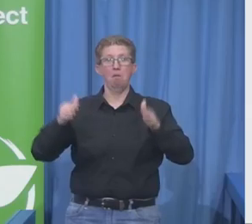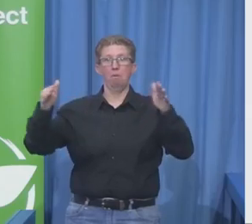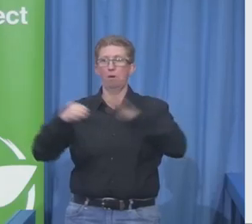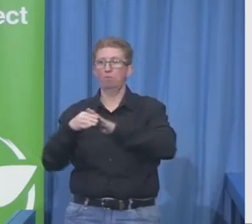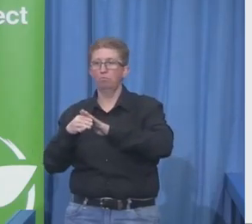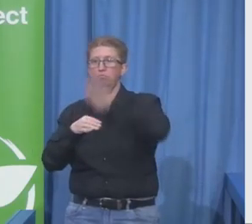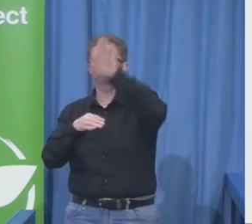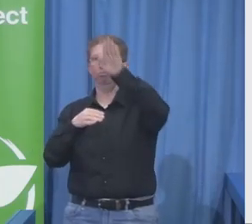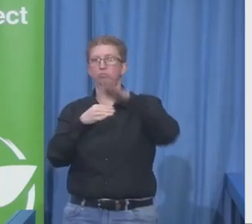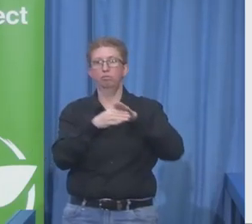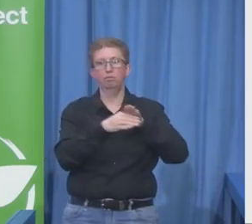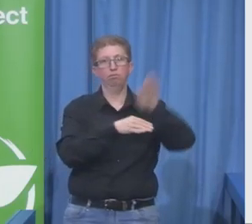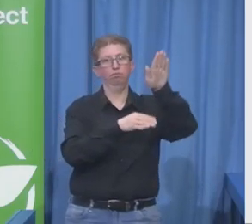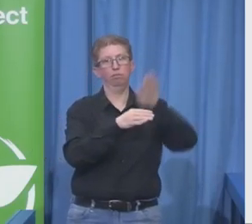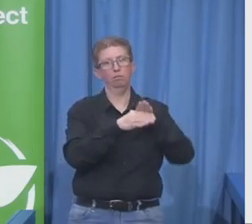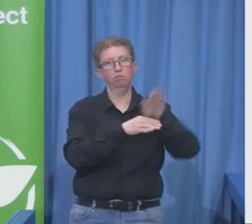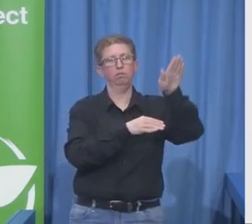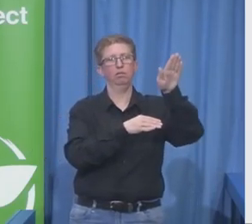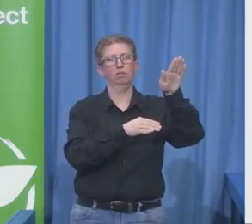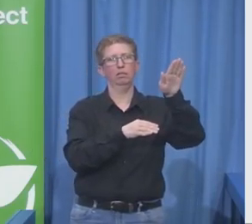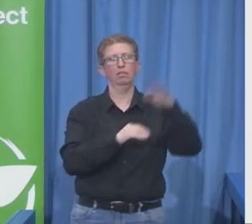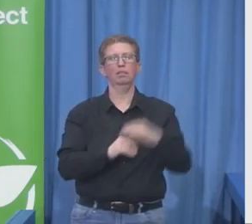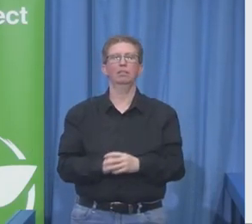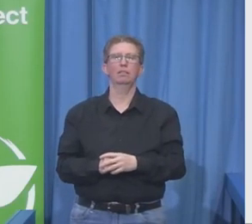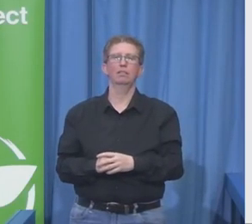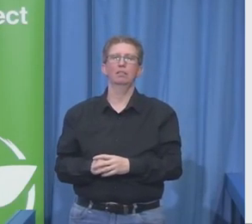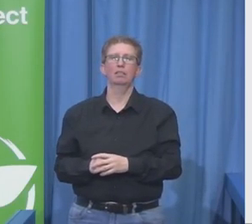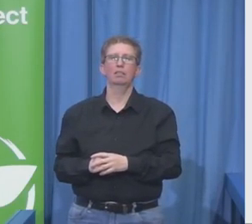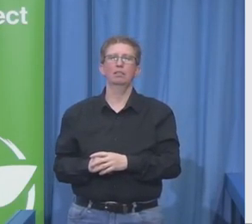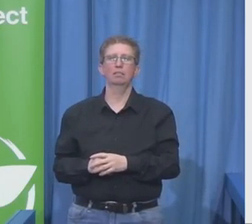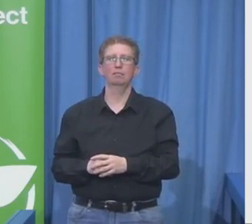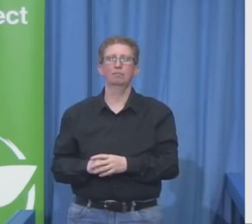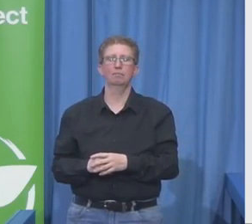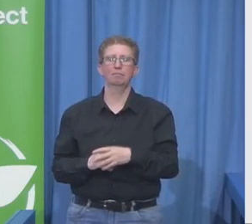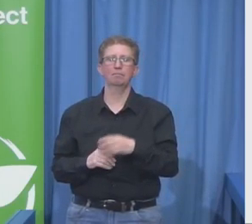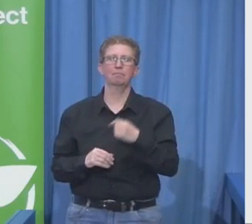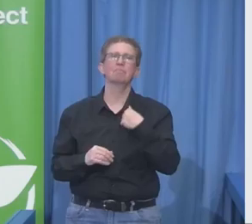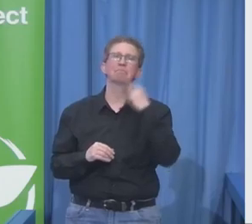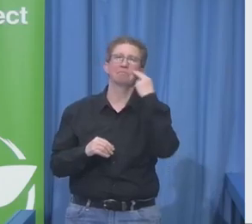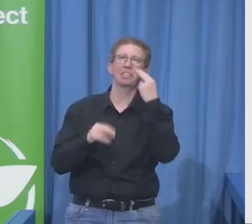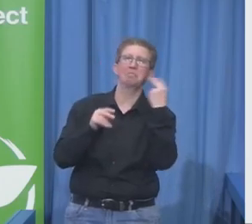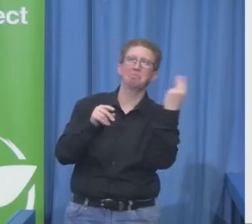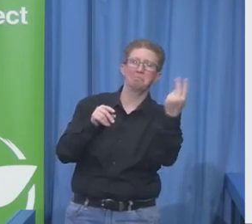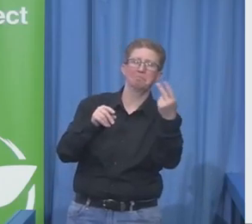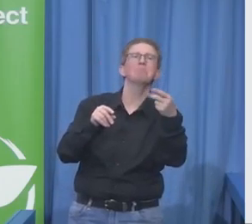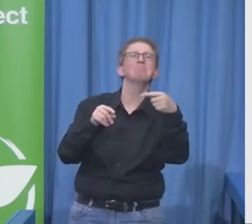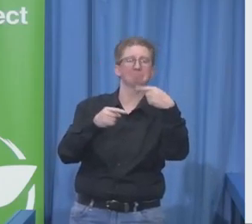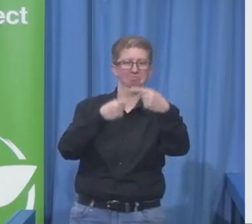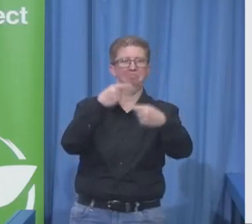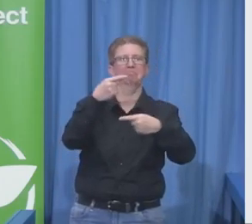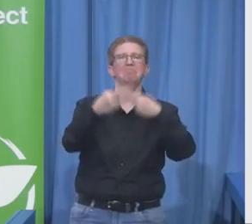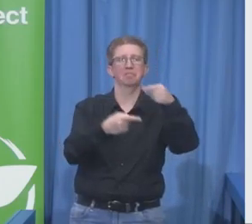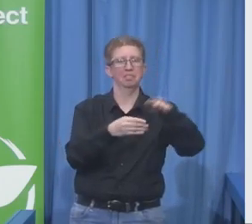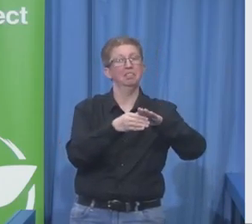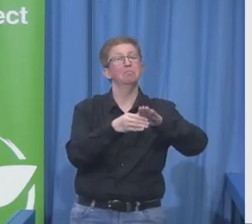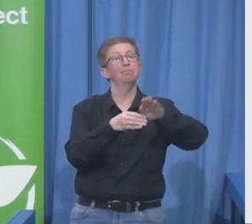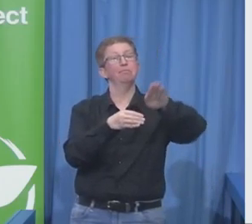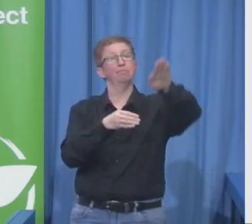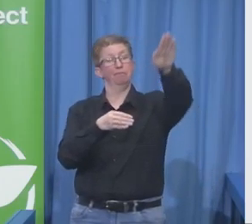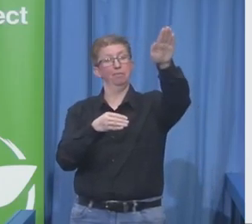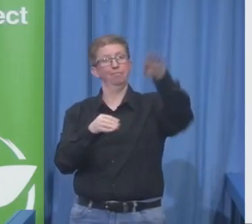So that's what I had to share about Wipro and the practices which we have in